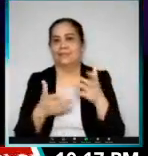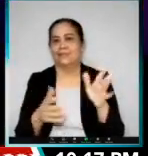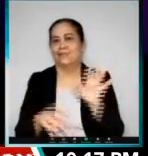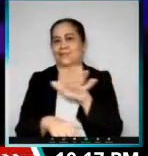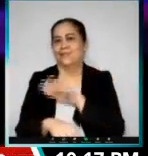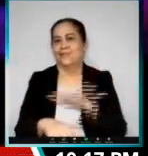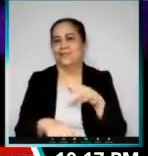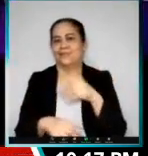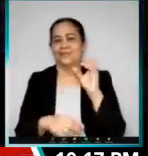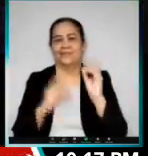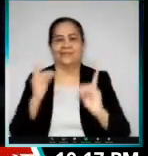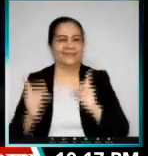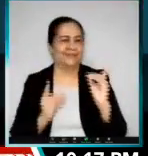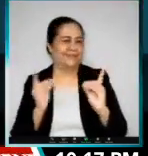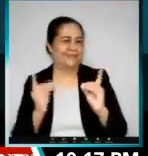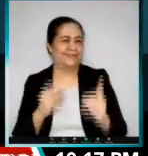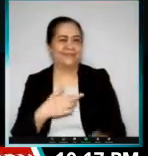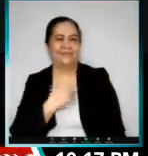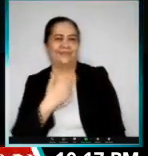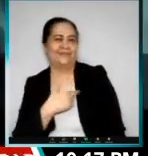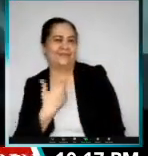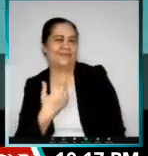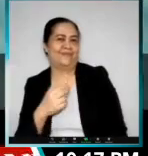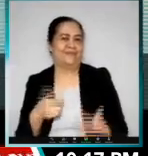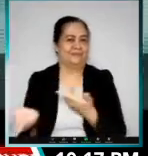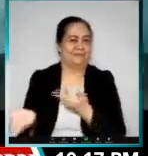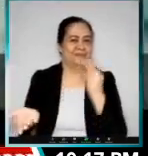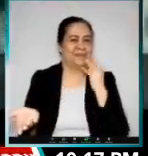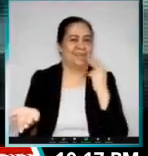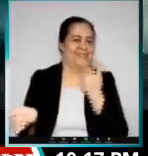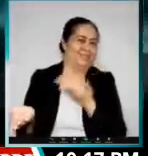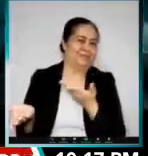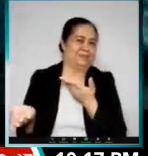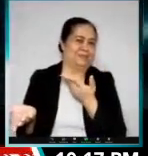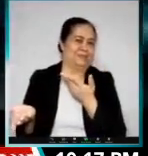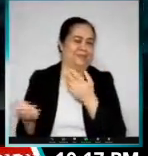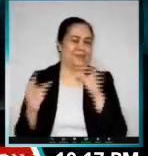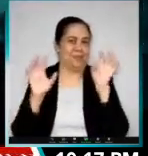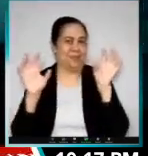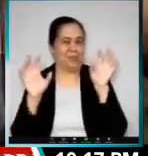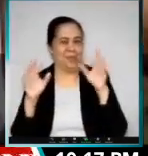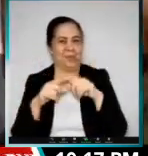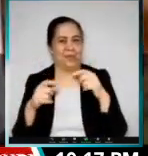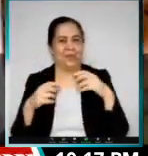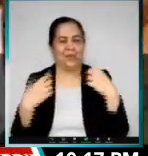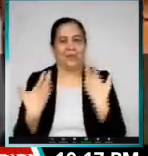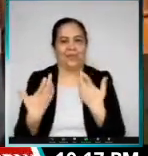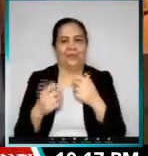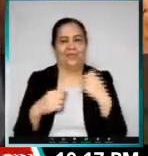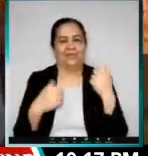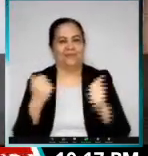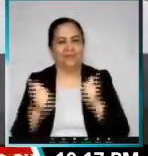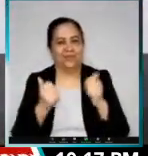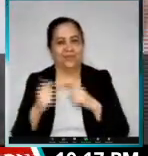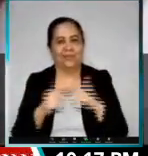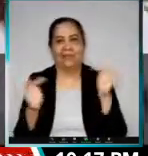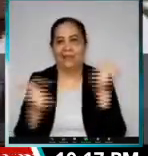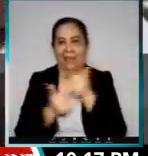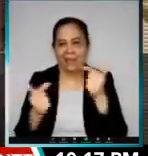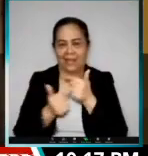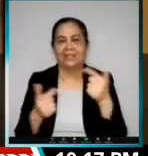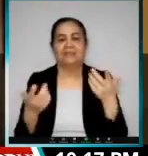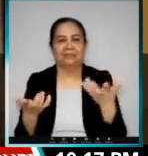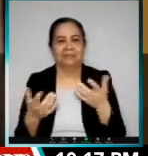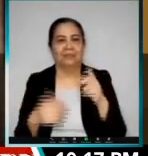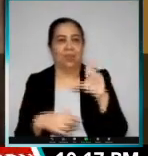at romance movies tulad ni Maki, mga thrilling horror at action films at syempre ang mga comedy hits. Local at foreign